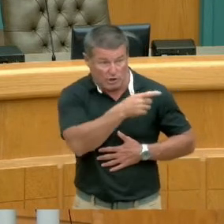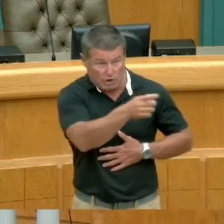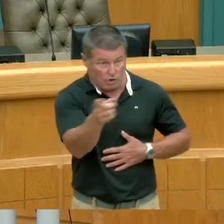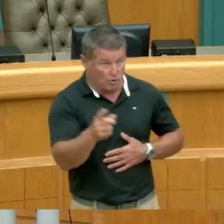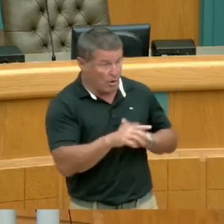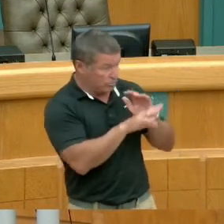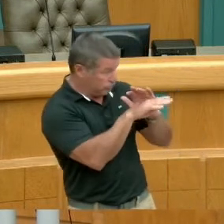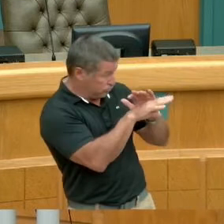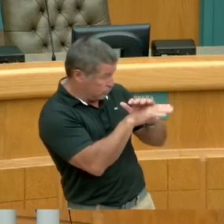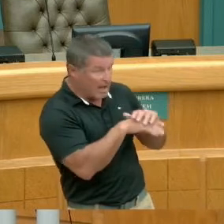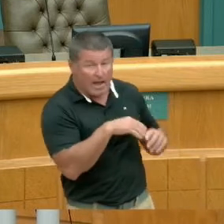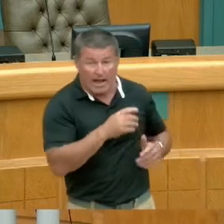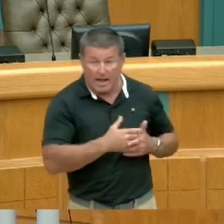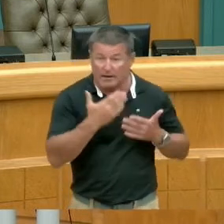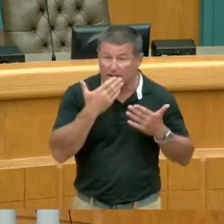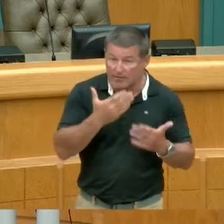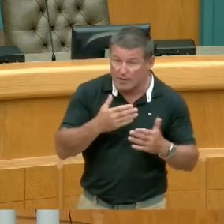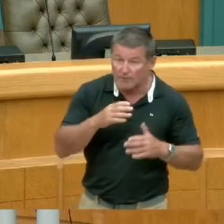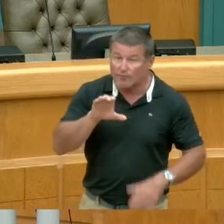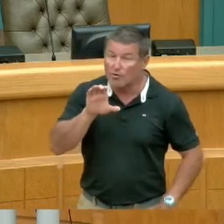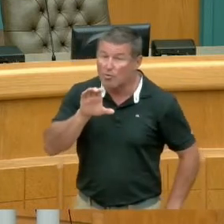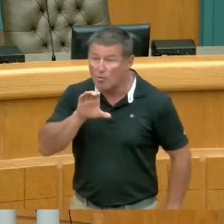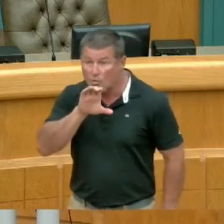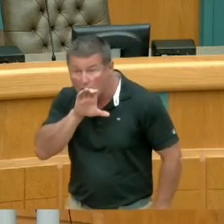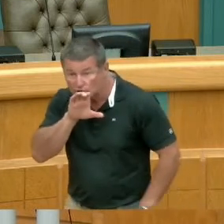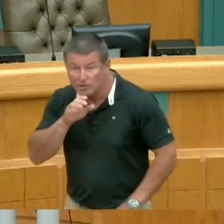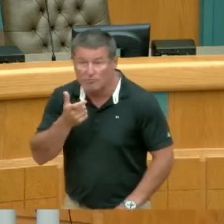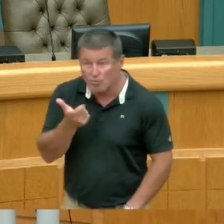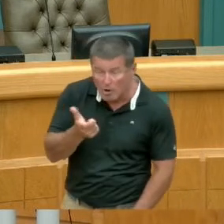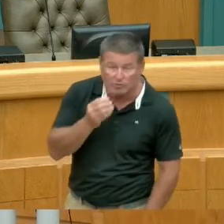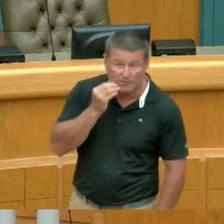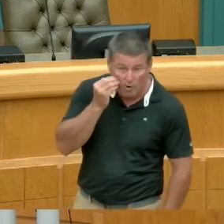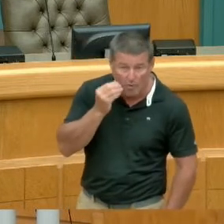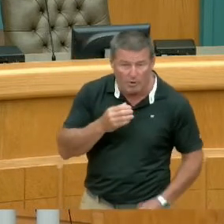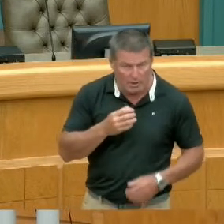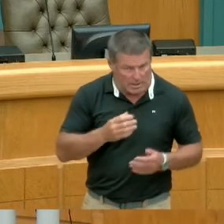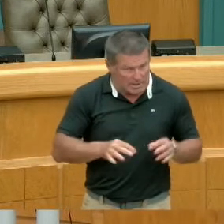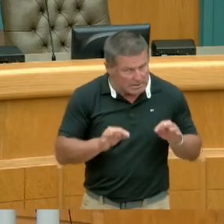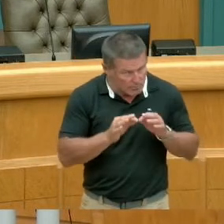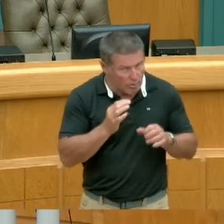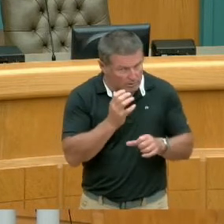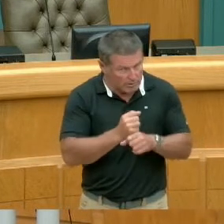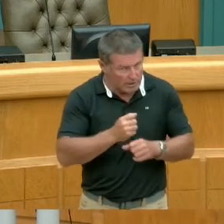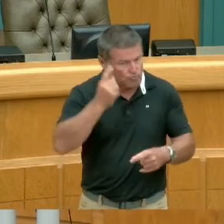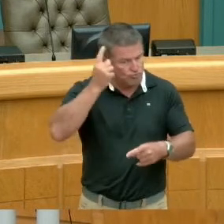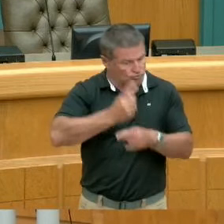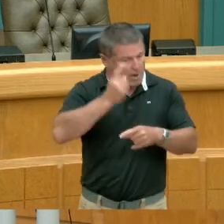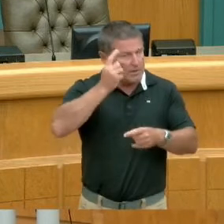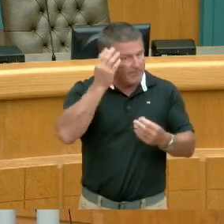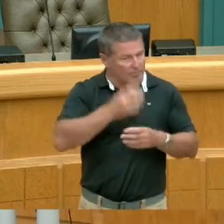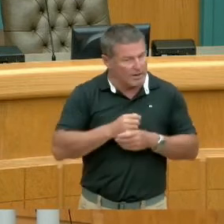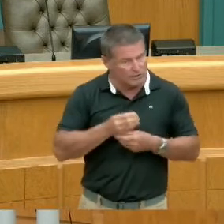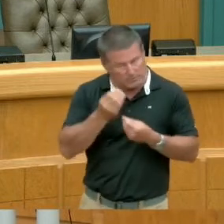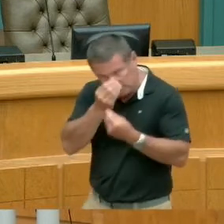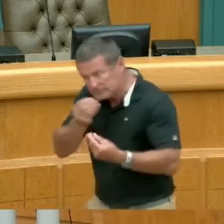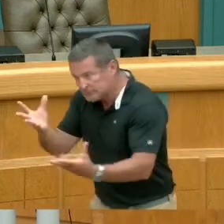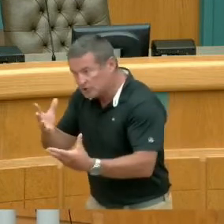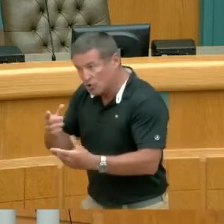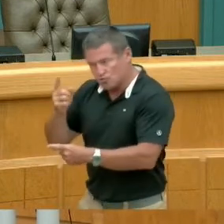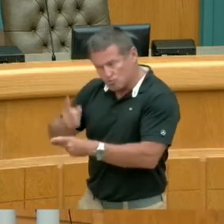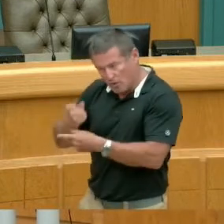you to get good information, and it's important for you to share the information with your family, friends, neighbors, and other folks that you